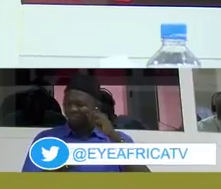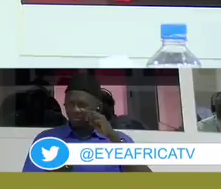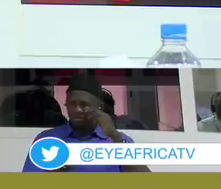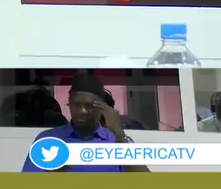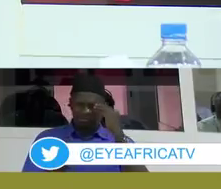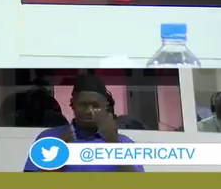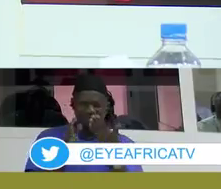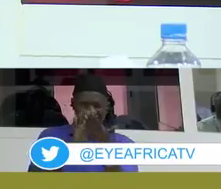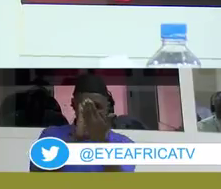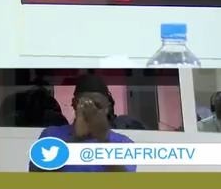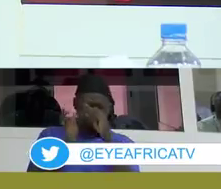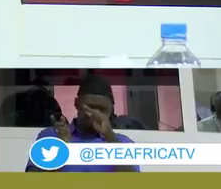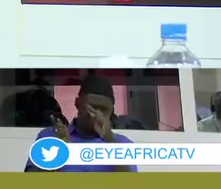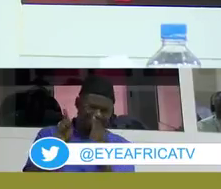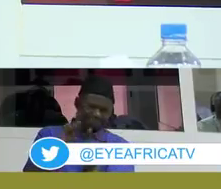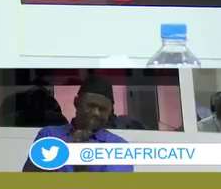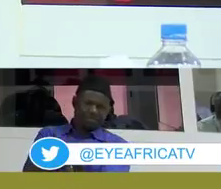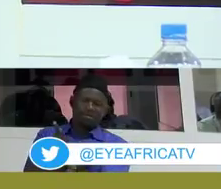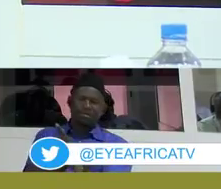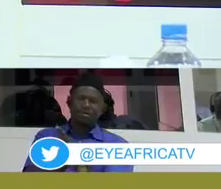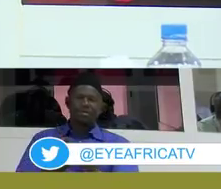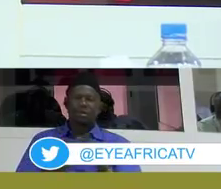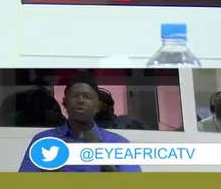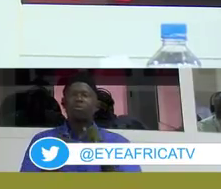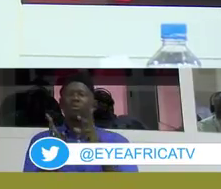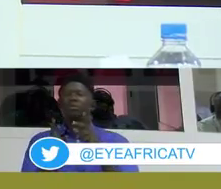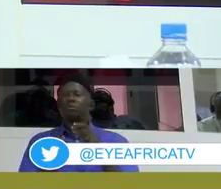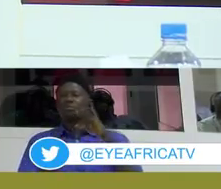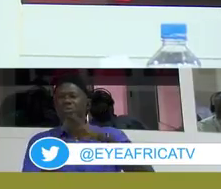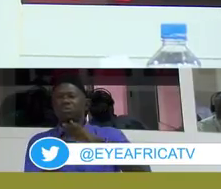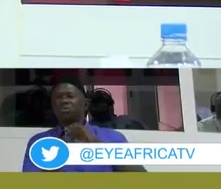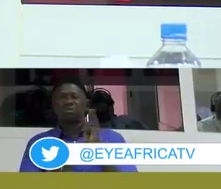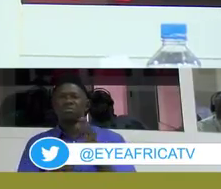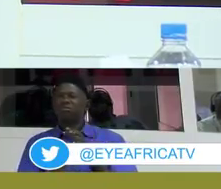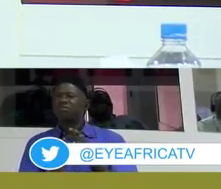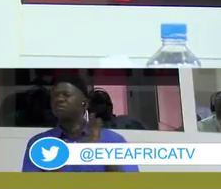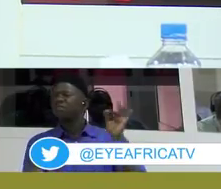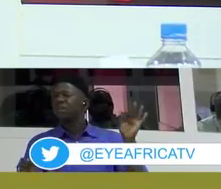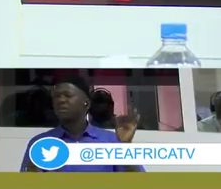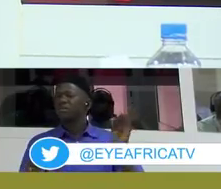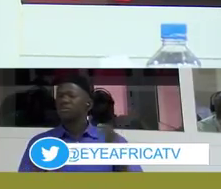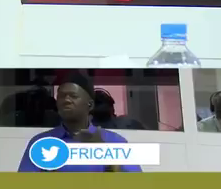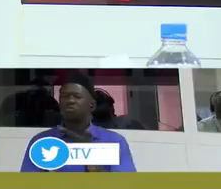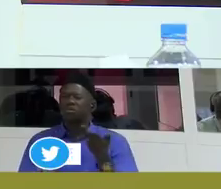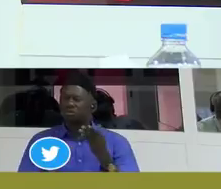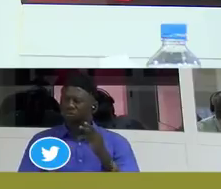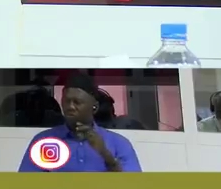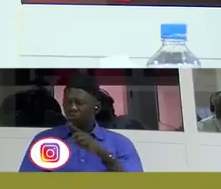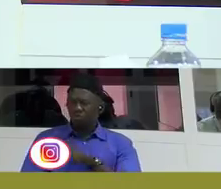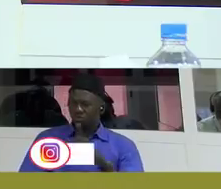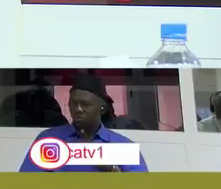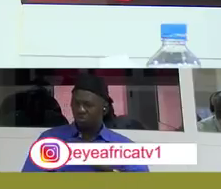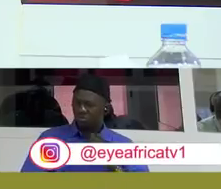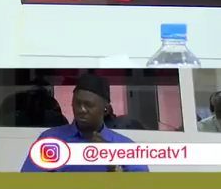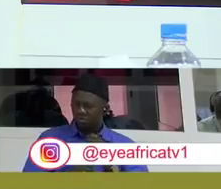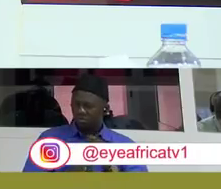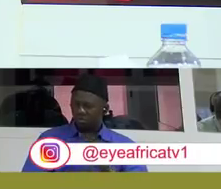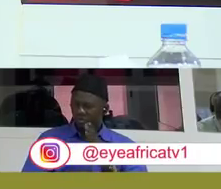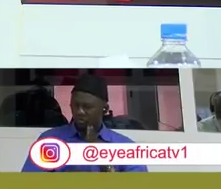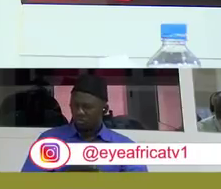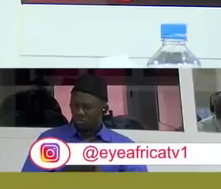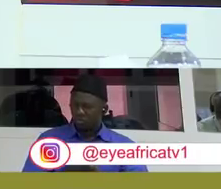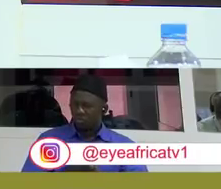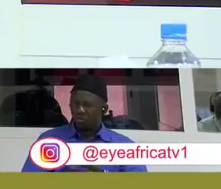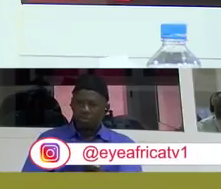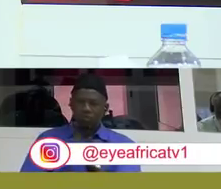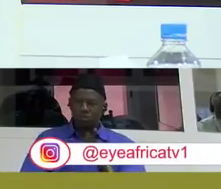say, okay, election is not very far. Why don't we make sure